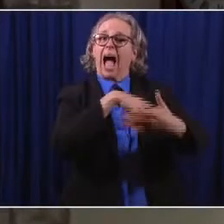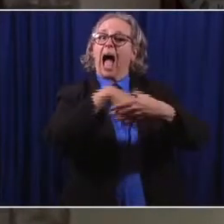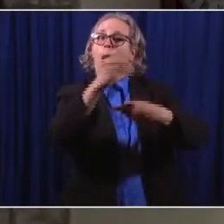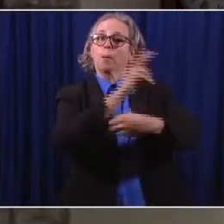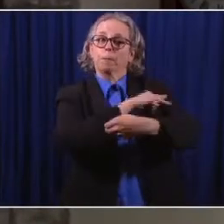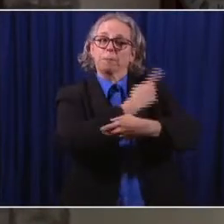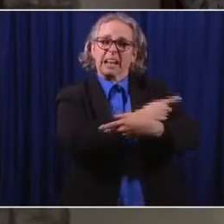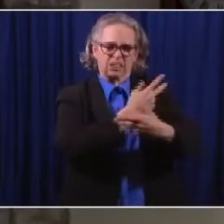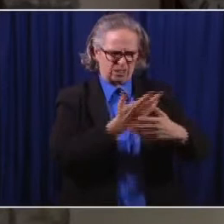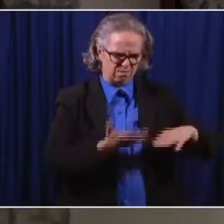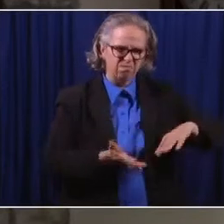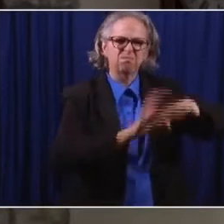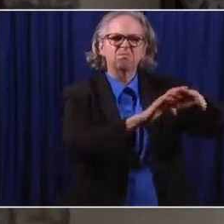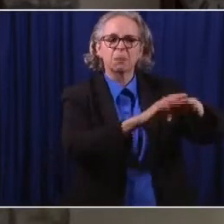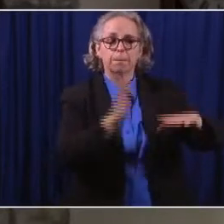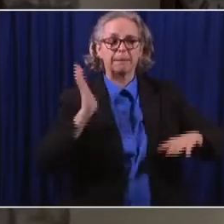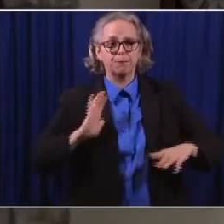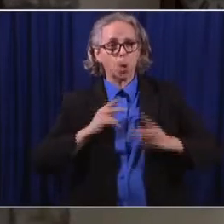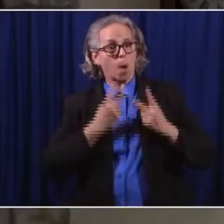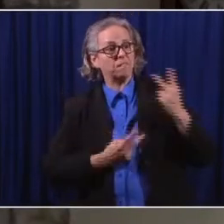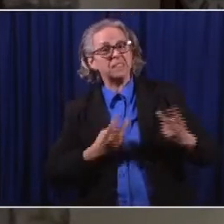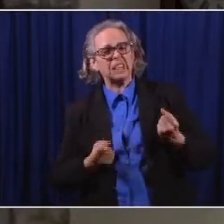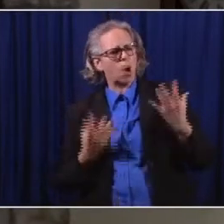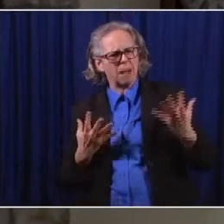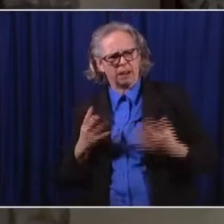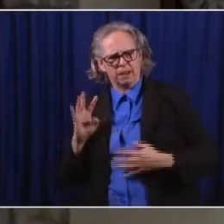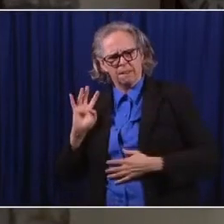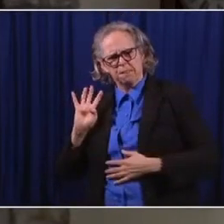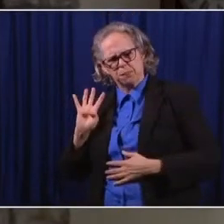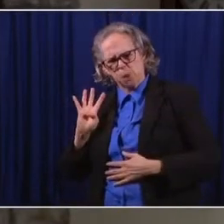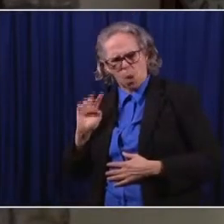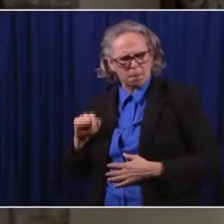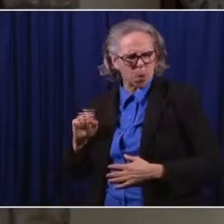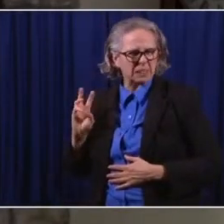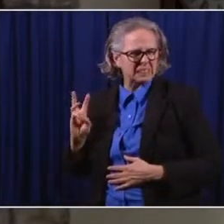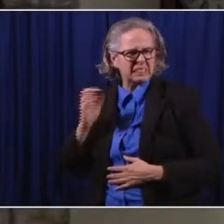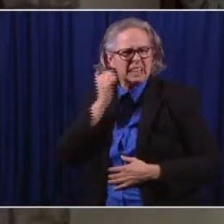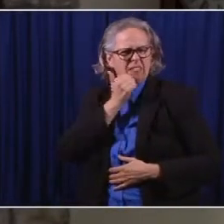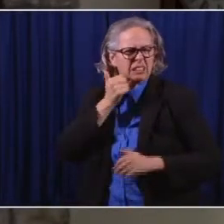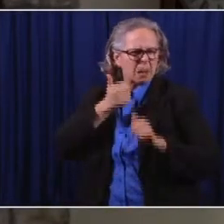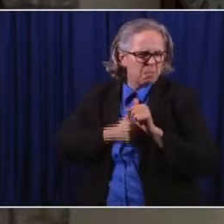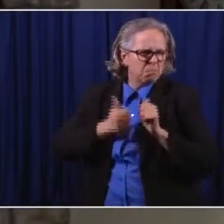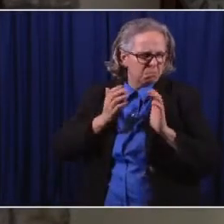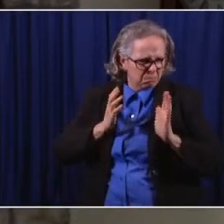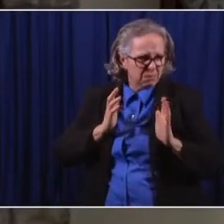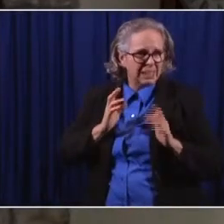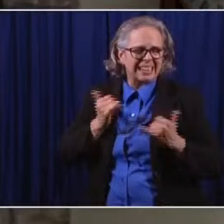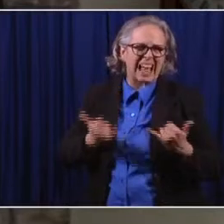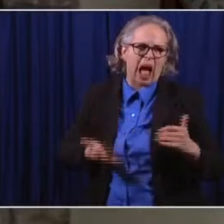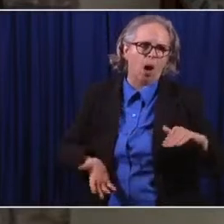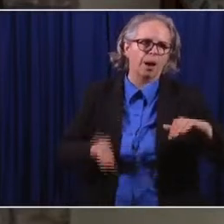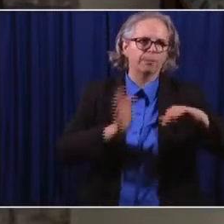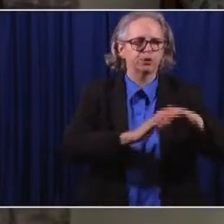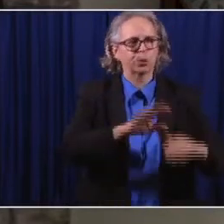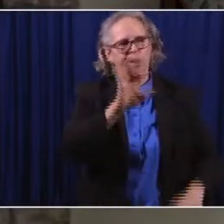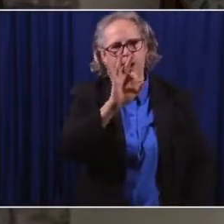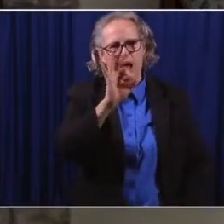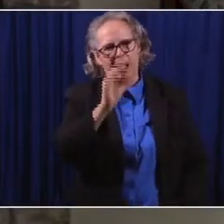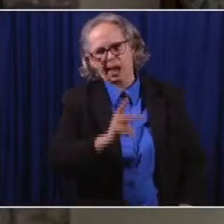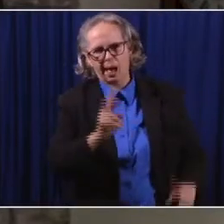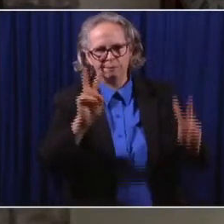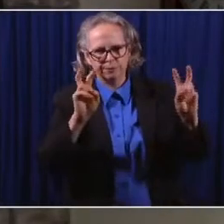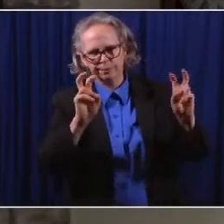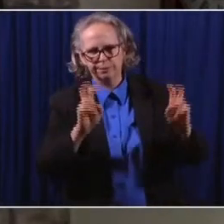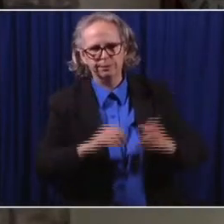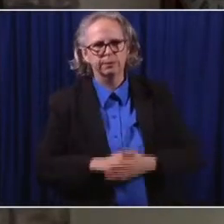of 4.6 visits per day on August 25th to 9.6 on September 1. The